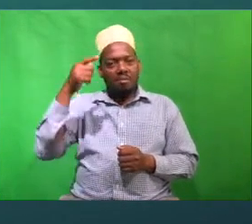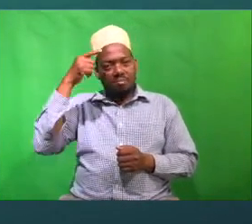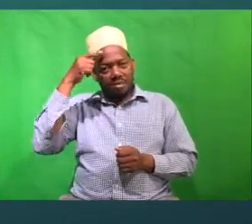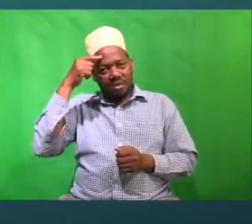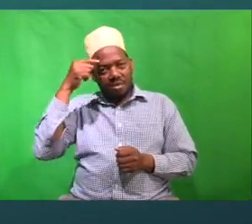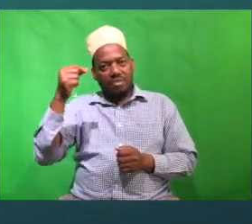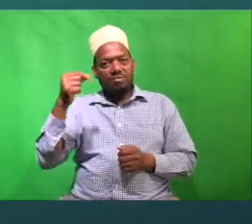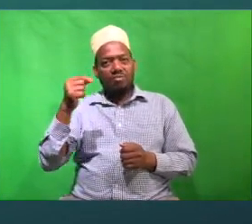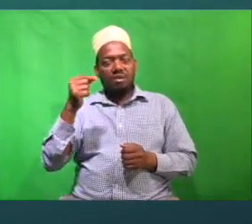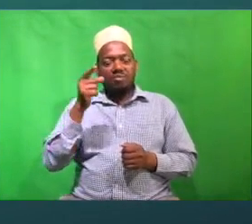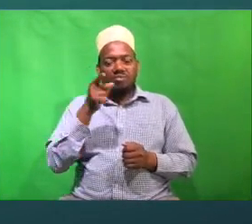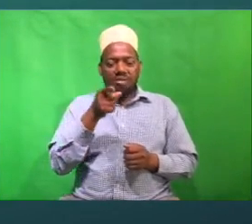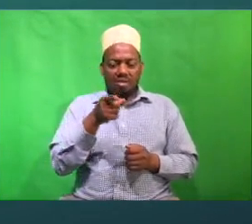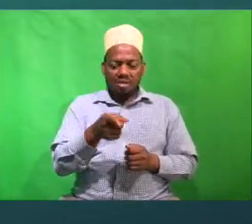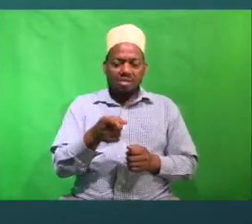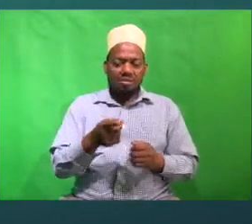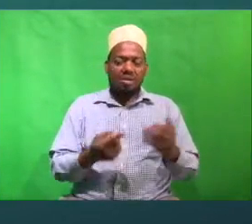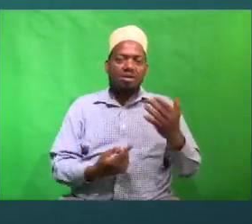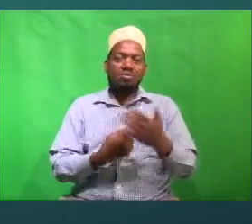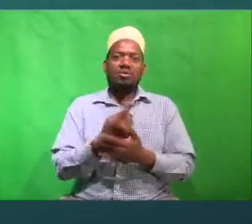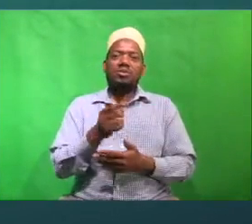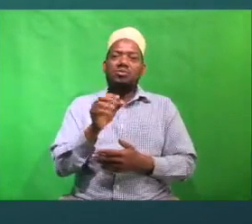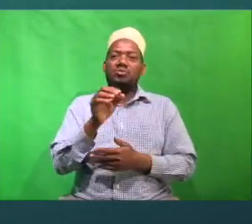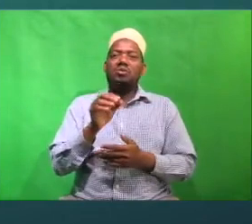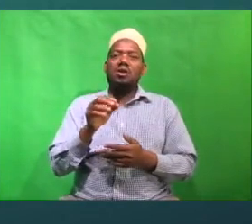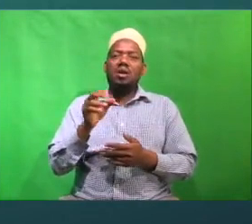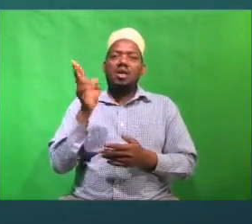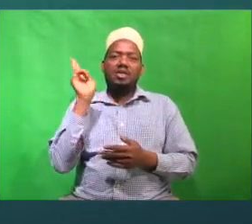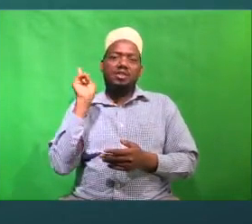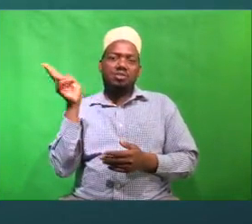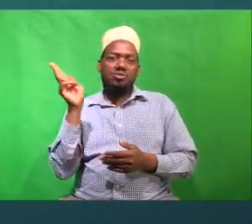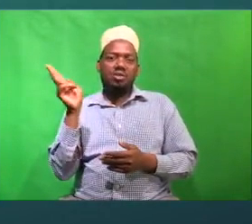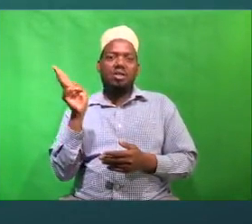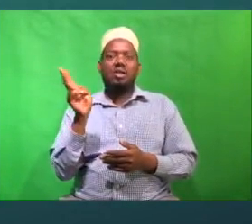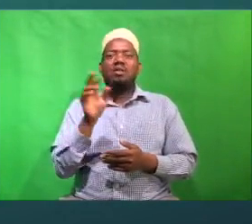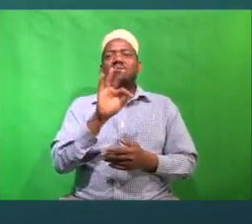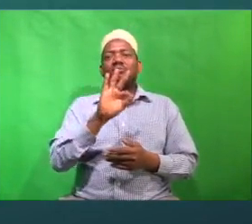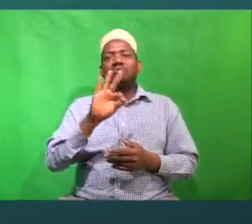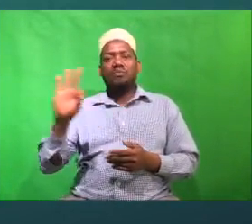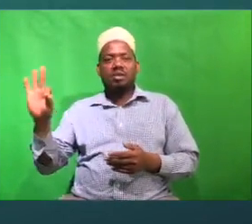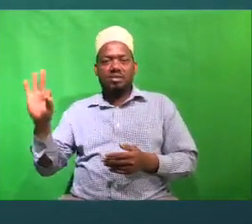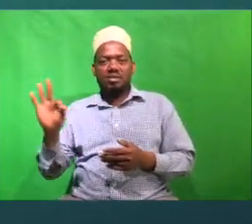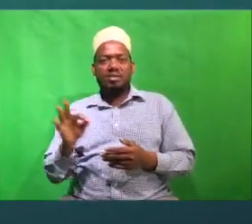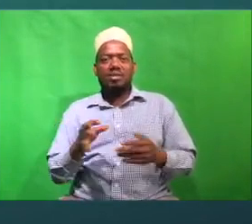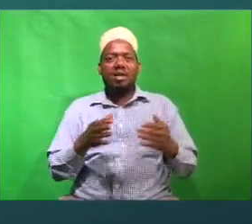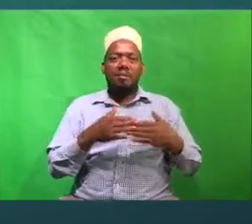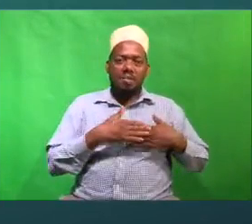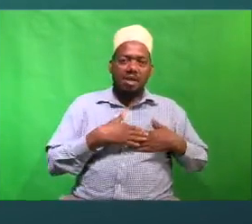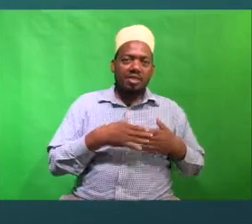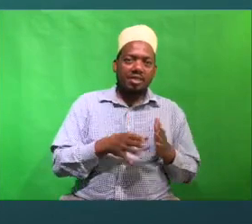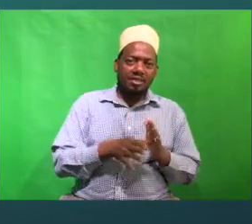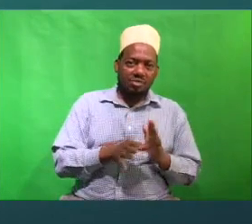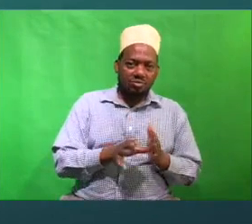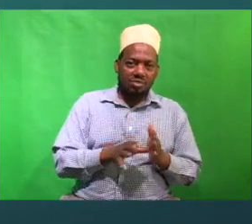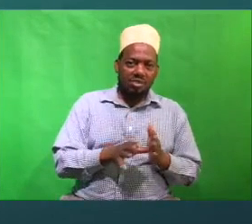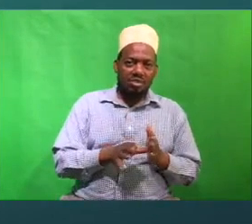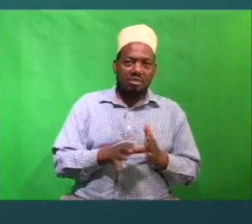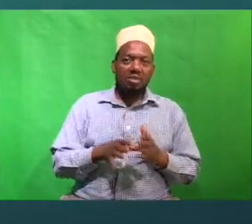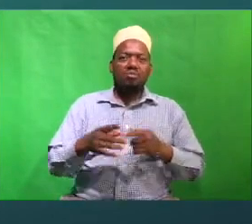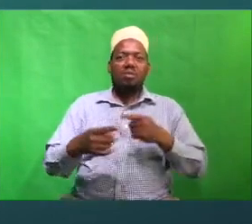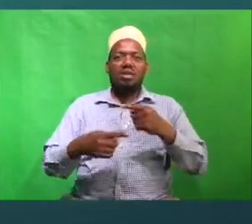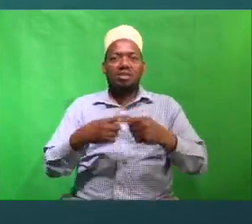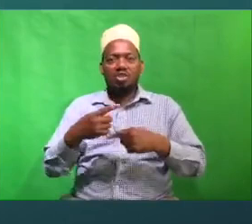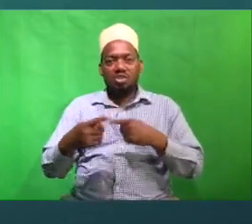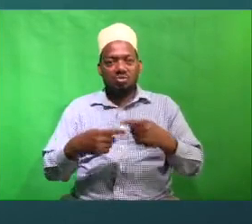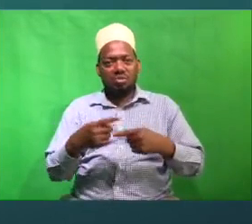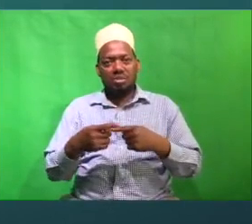on that area because of the historical factors which can attract them people to live. My student, continue is a